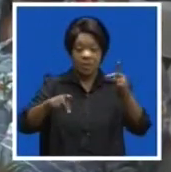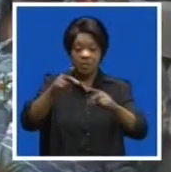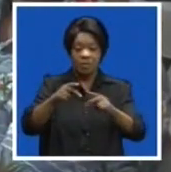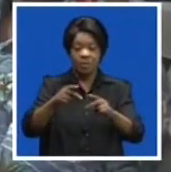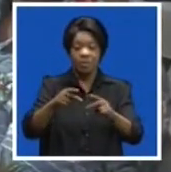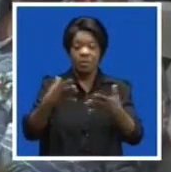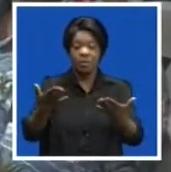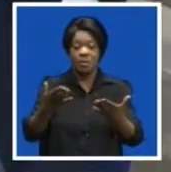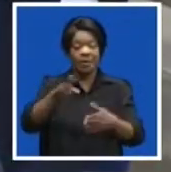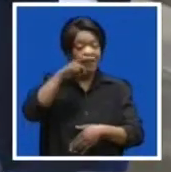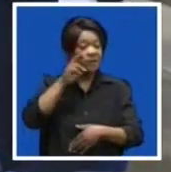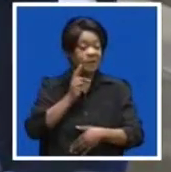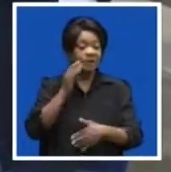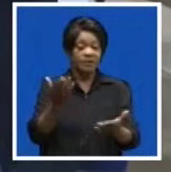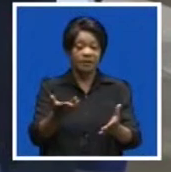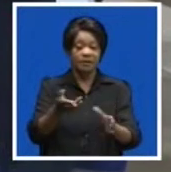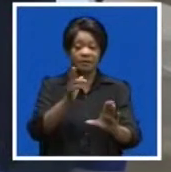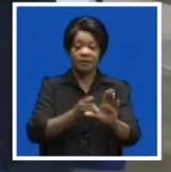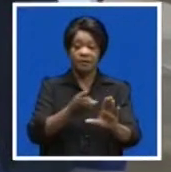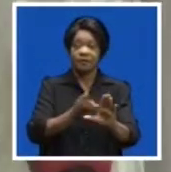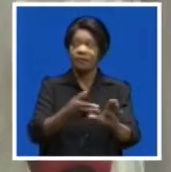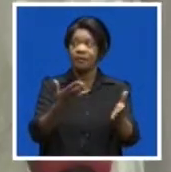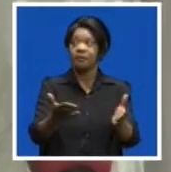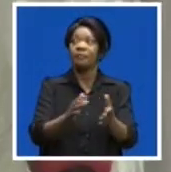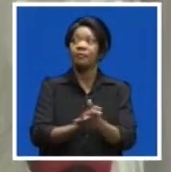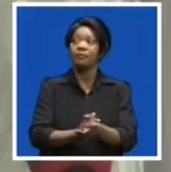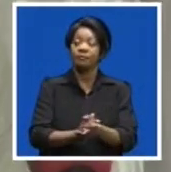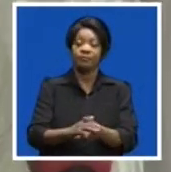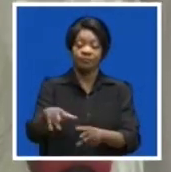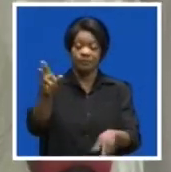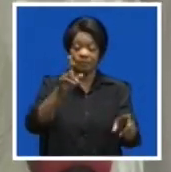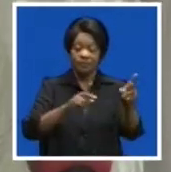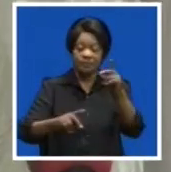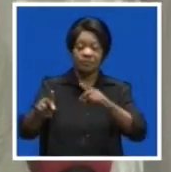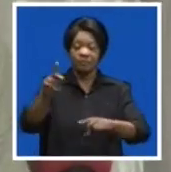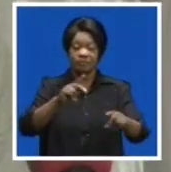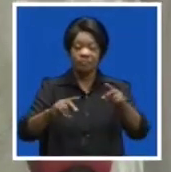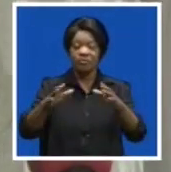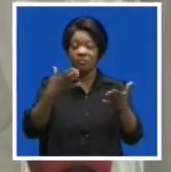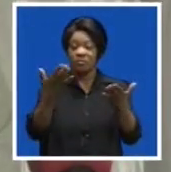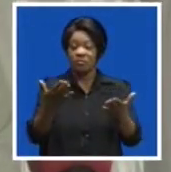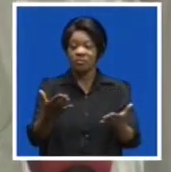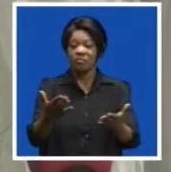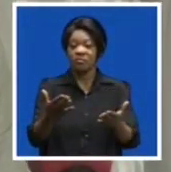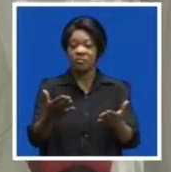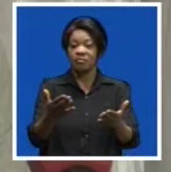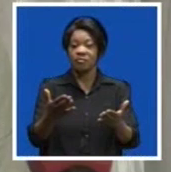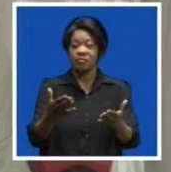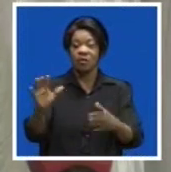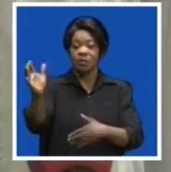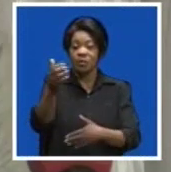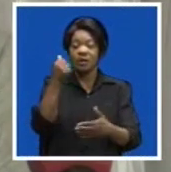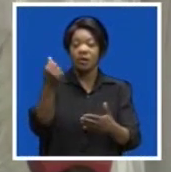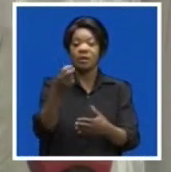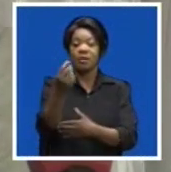they are people that are going to take away the business. The people that are doing illegal things are the people that are going to take away